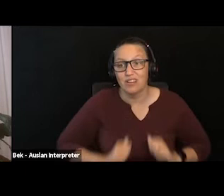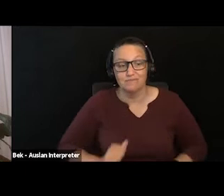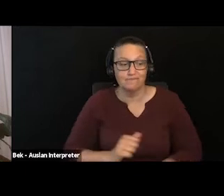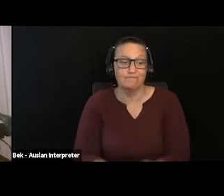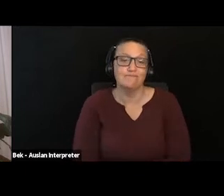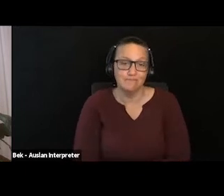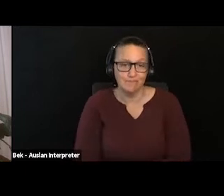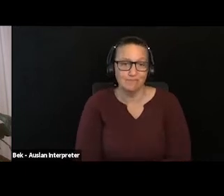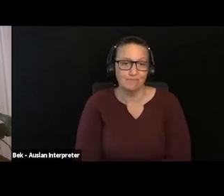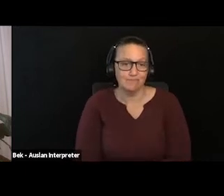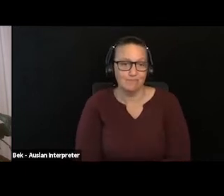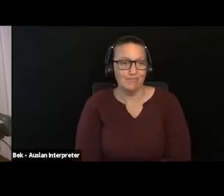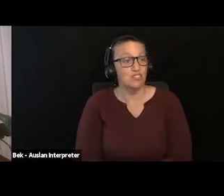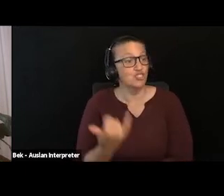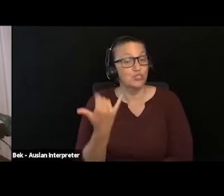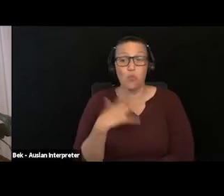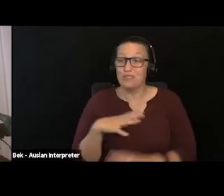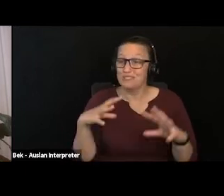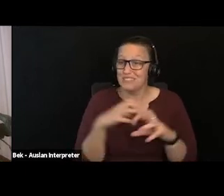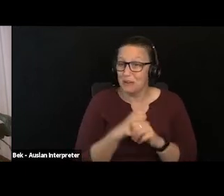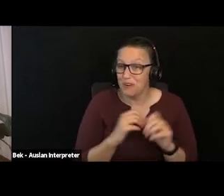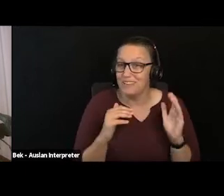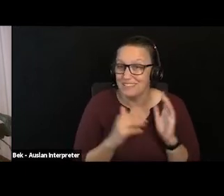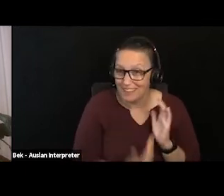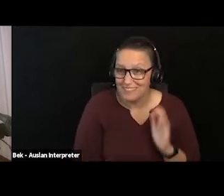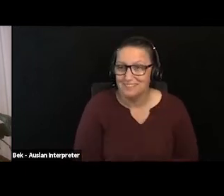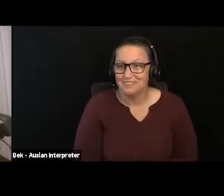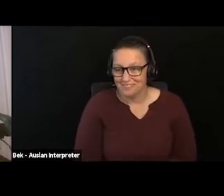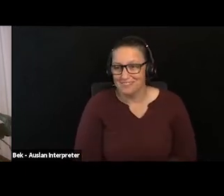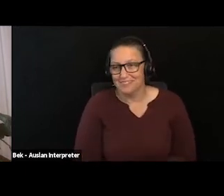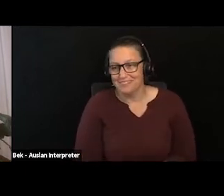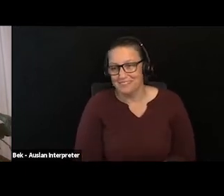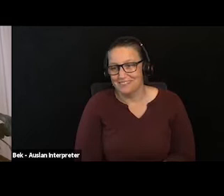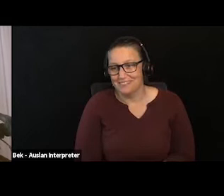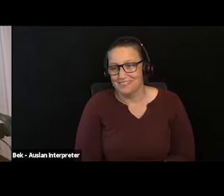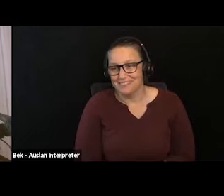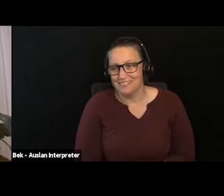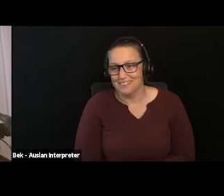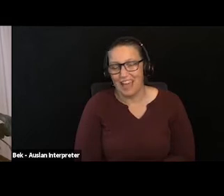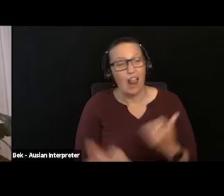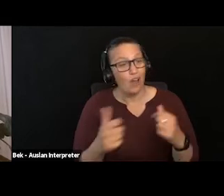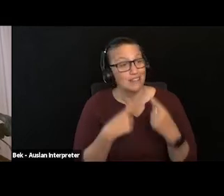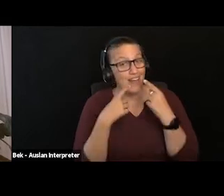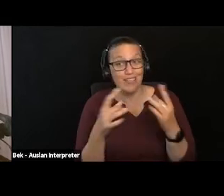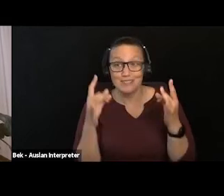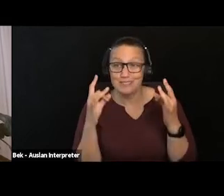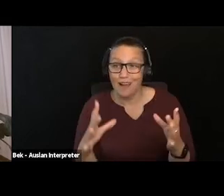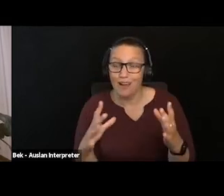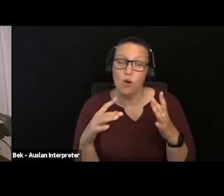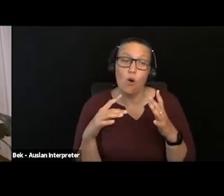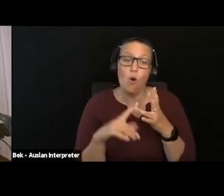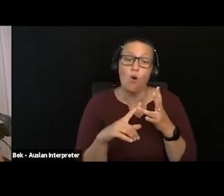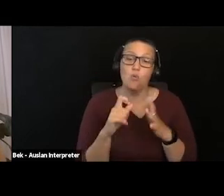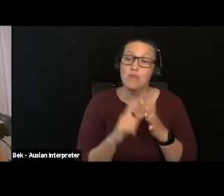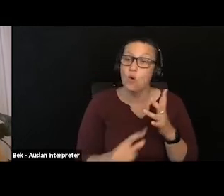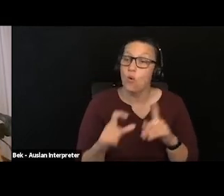So just to summarise briefly, as I said in the beginning, the trends in opioid markets in Australia have